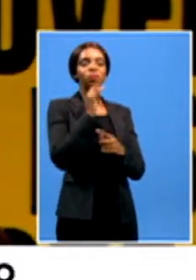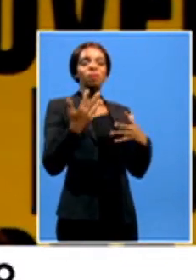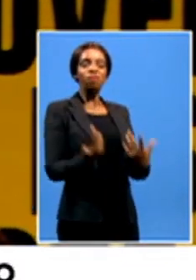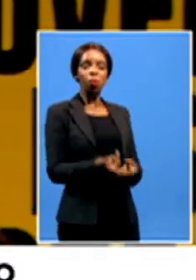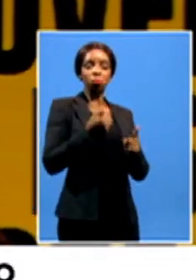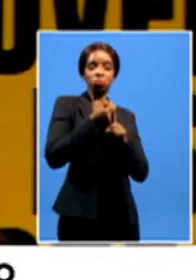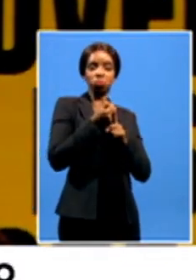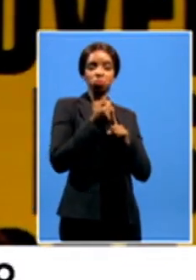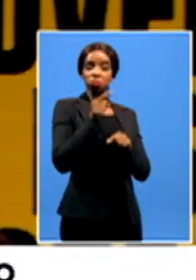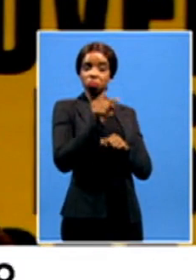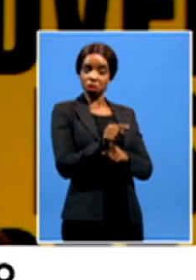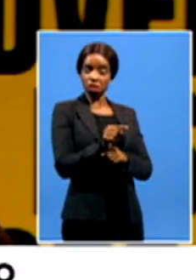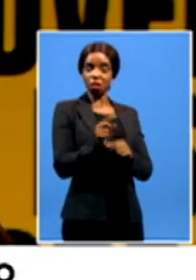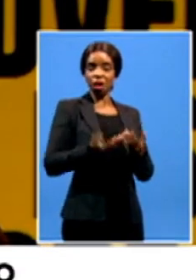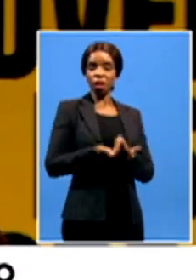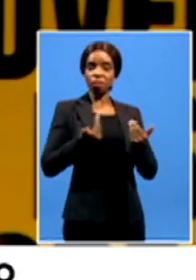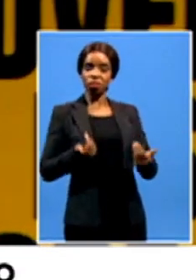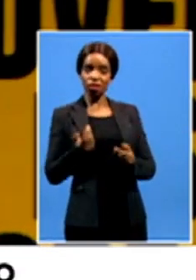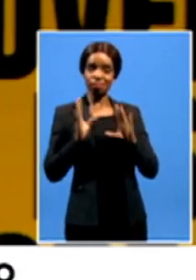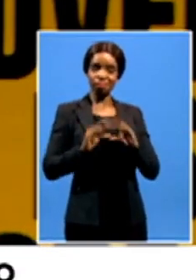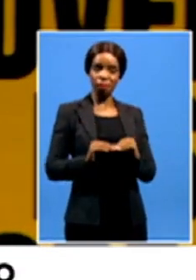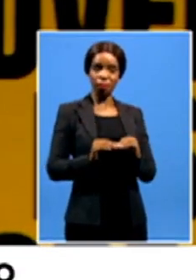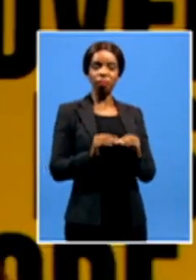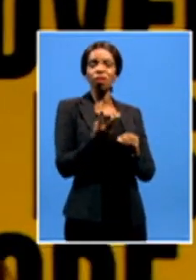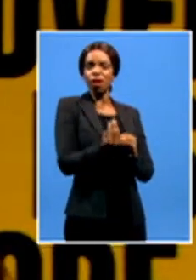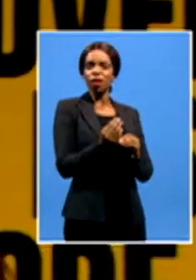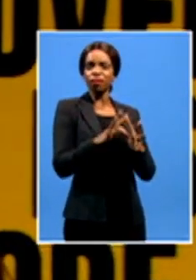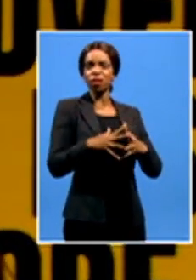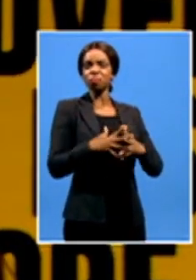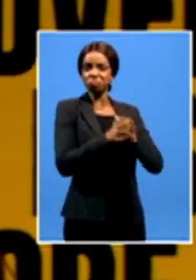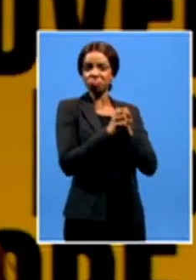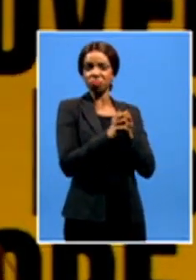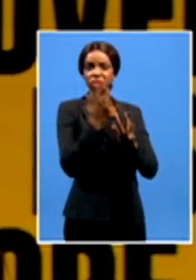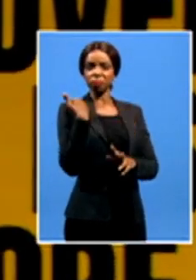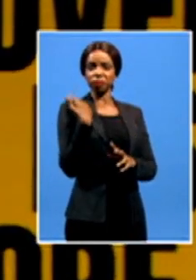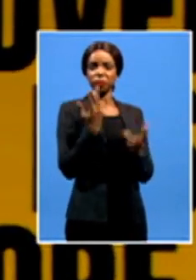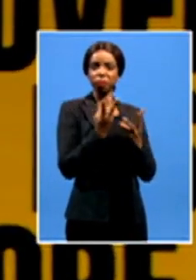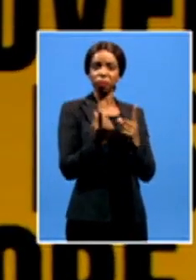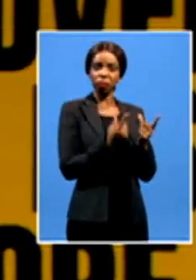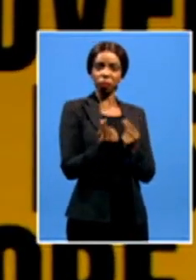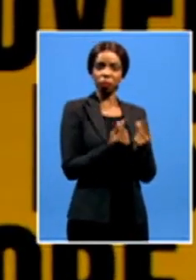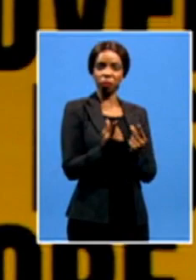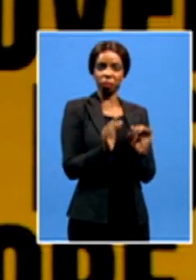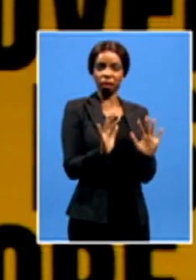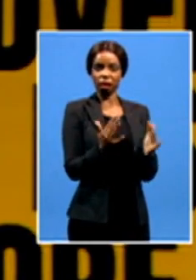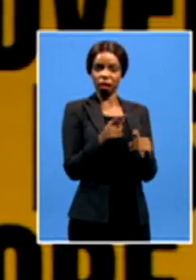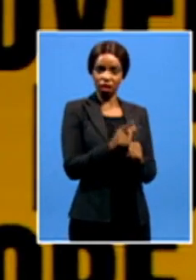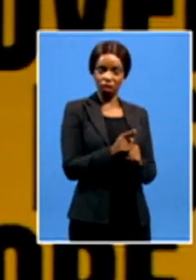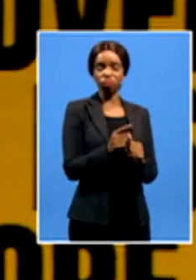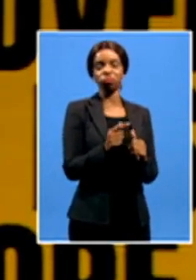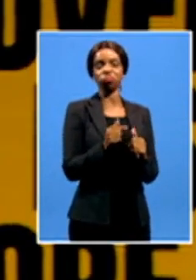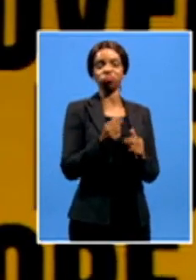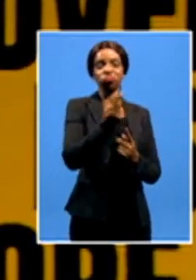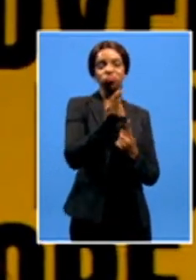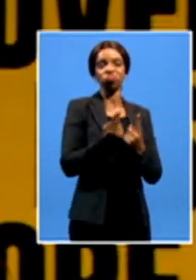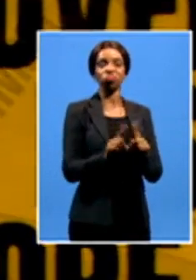and there was a kind of unity around how people were using art. And now that we are in a post-apartheid situation,